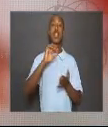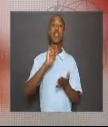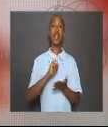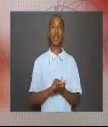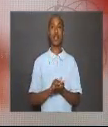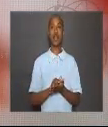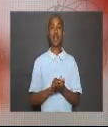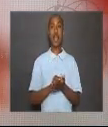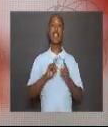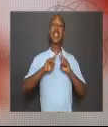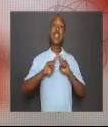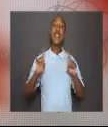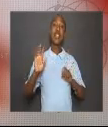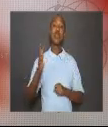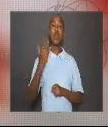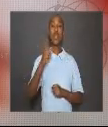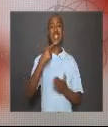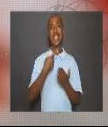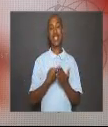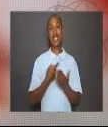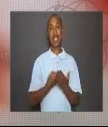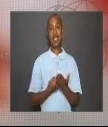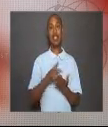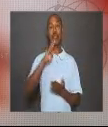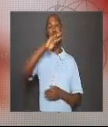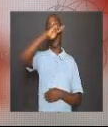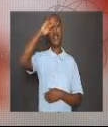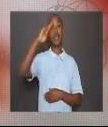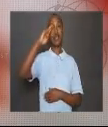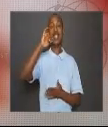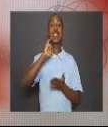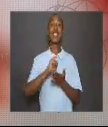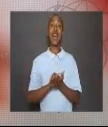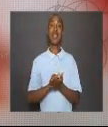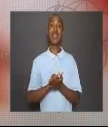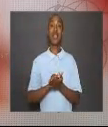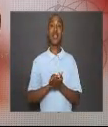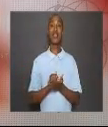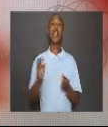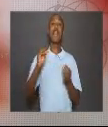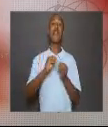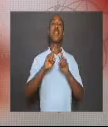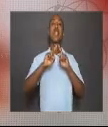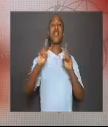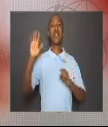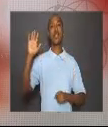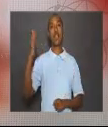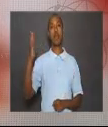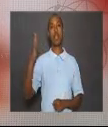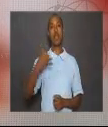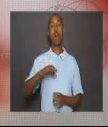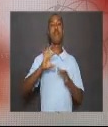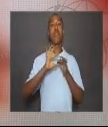Thus, the difference between these two cases is that they involve different types